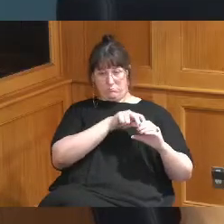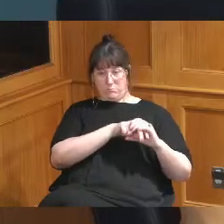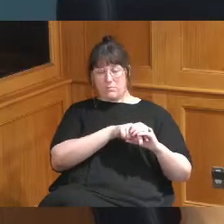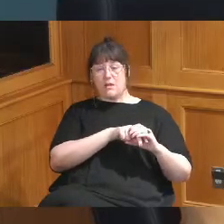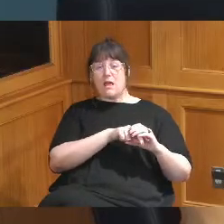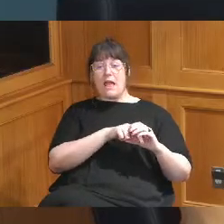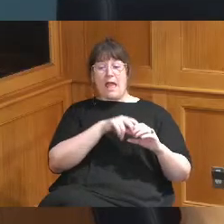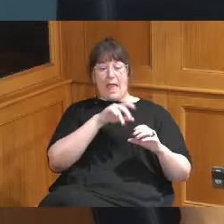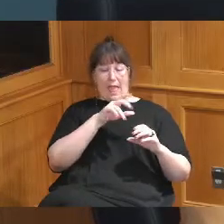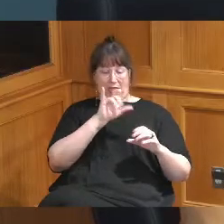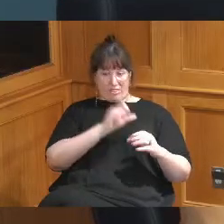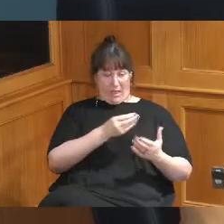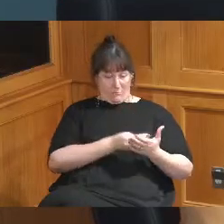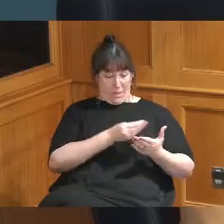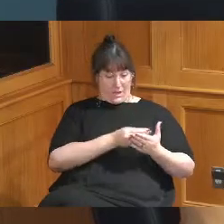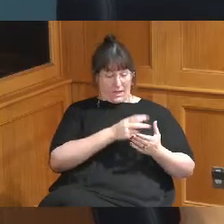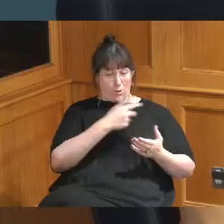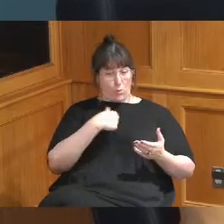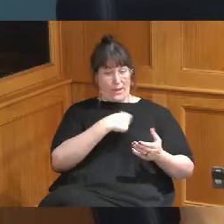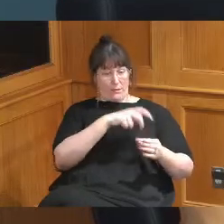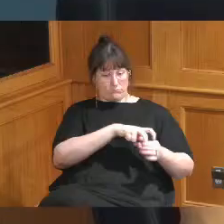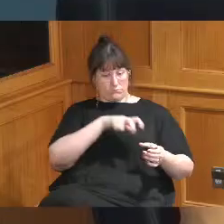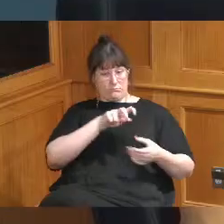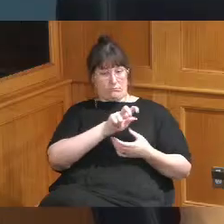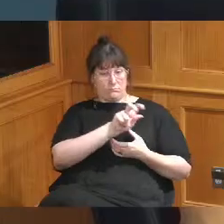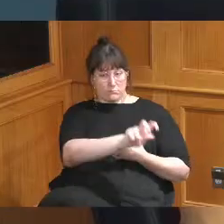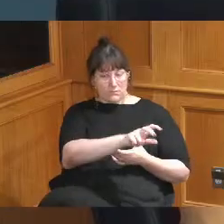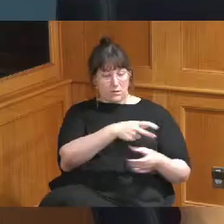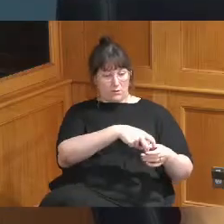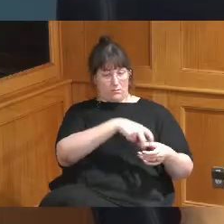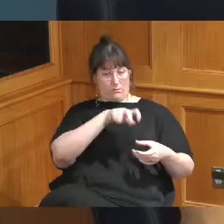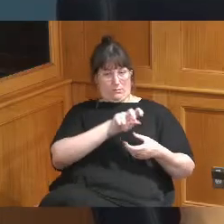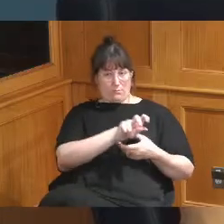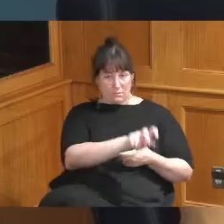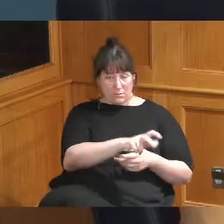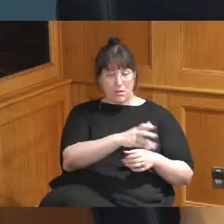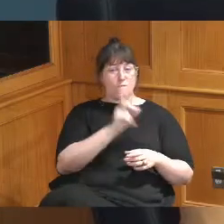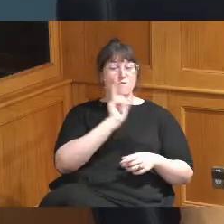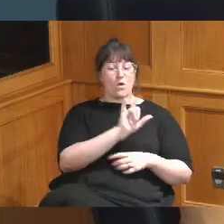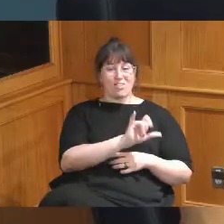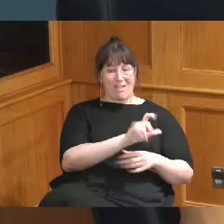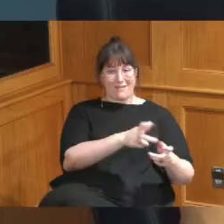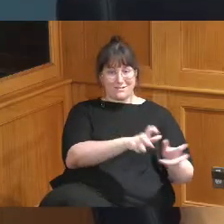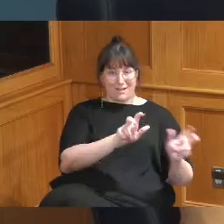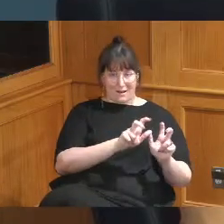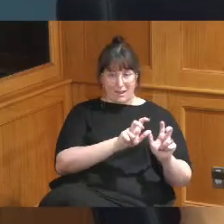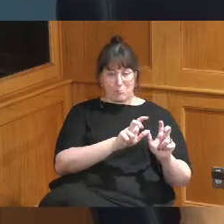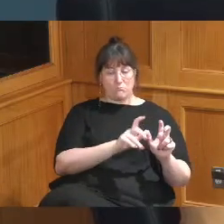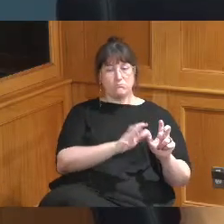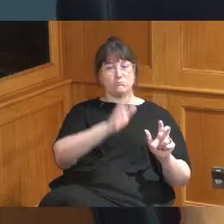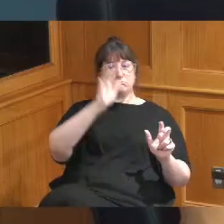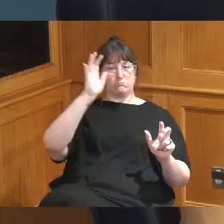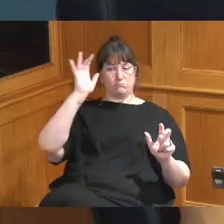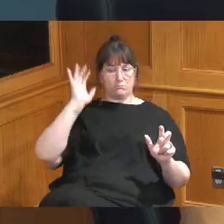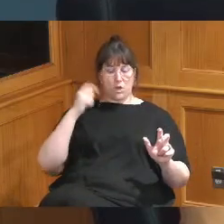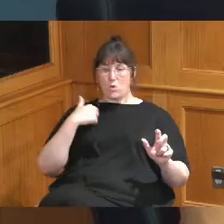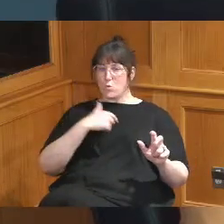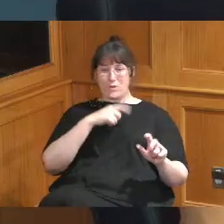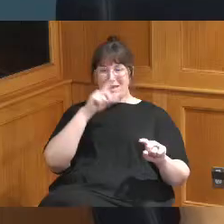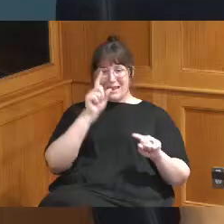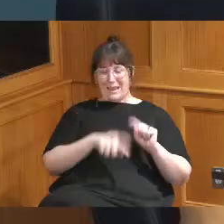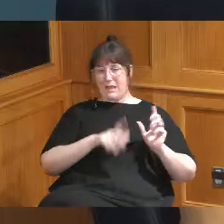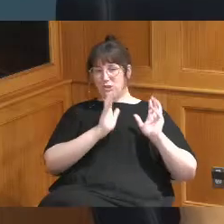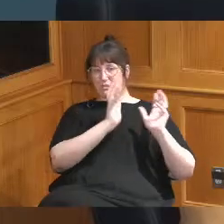two stadiums. And there are a number of obligations related to that. That was done a long time ago. We can't walk away from